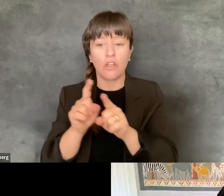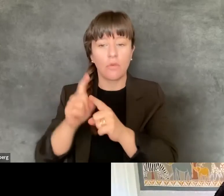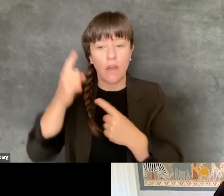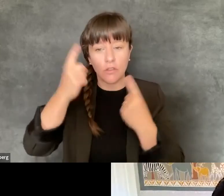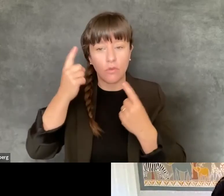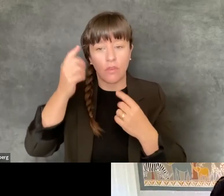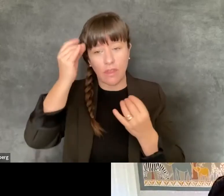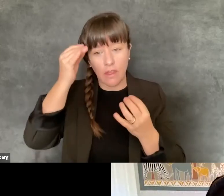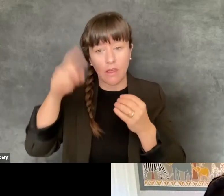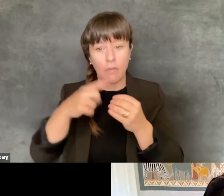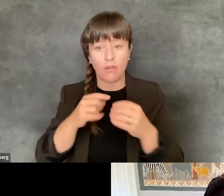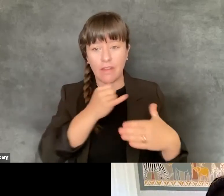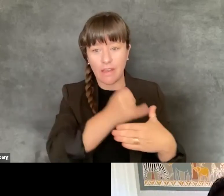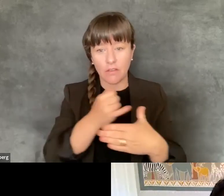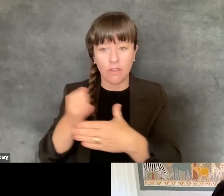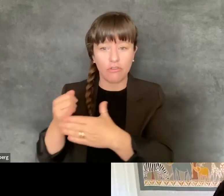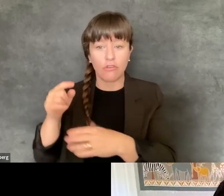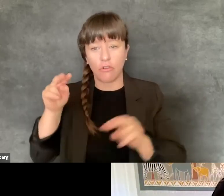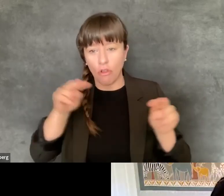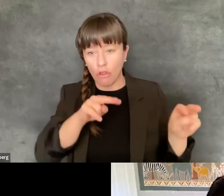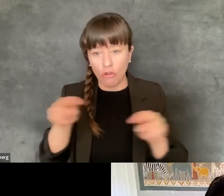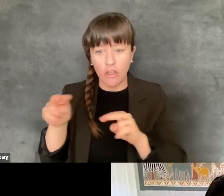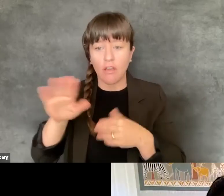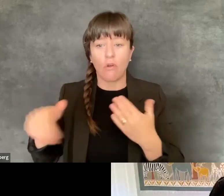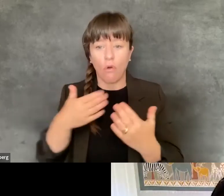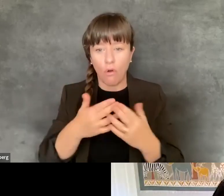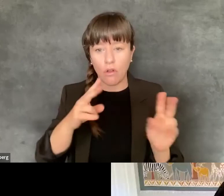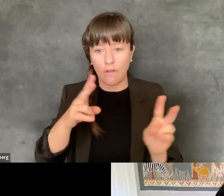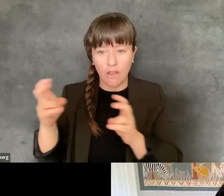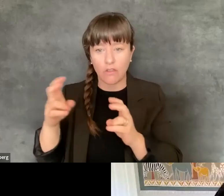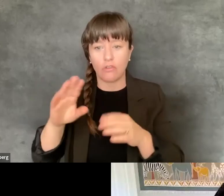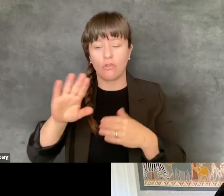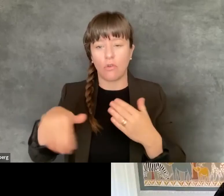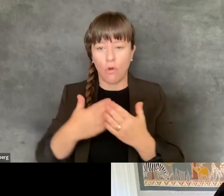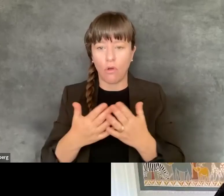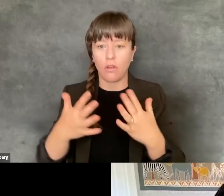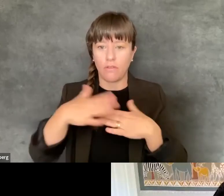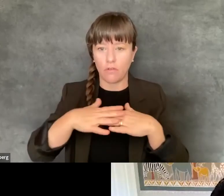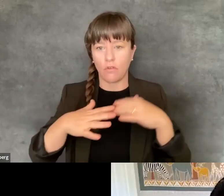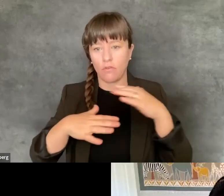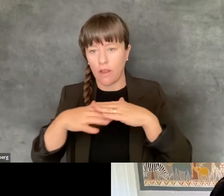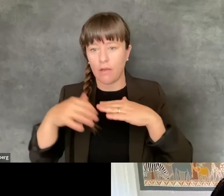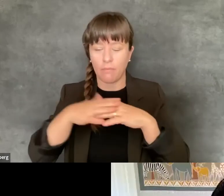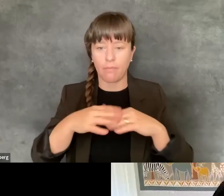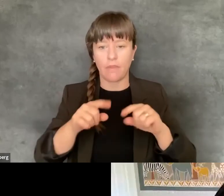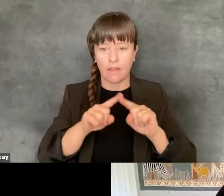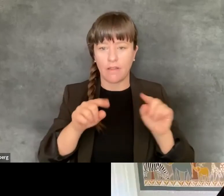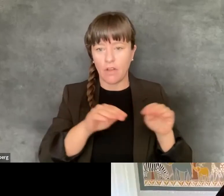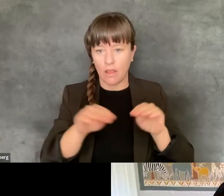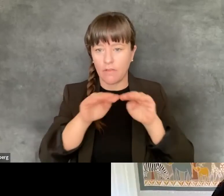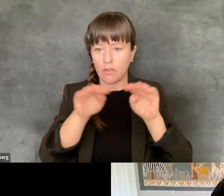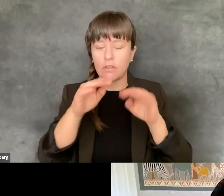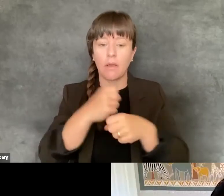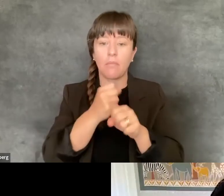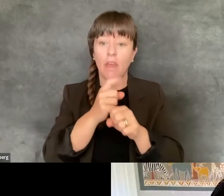interventions, you are looking at all these issues, right? You are looking at all these levels and ensuring that there's participation of youth.